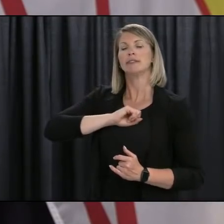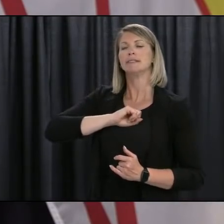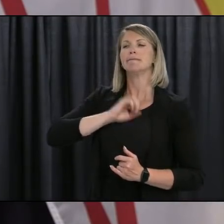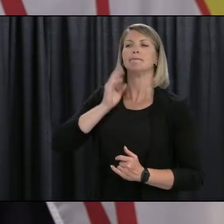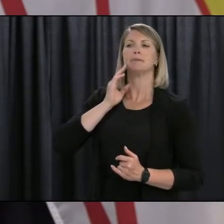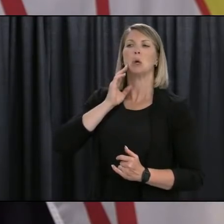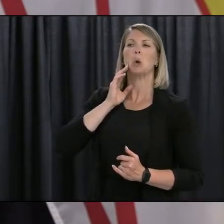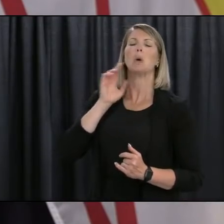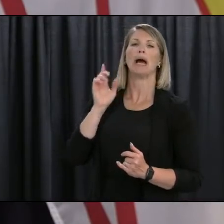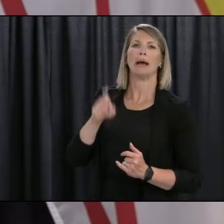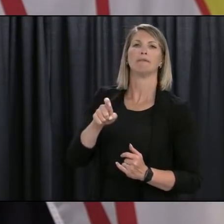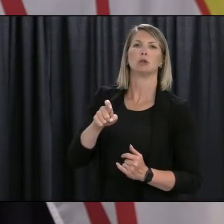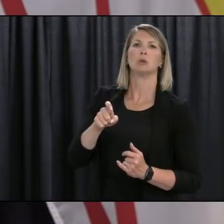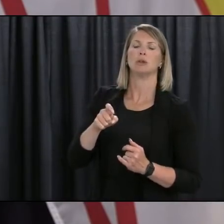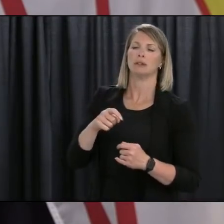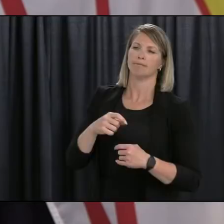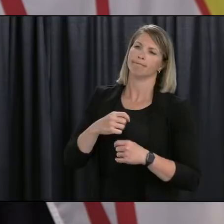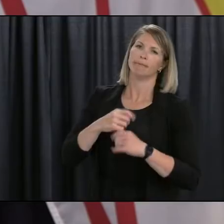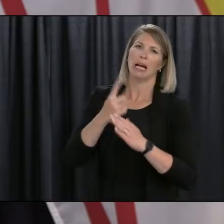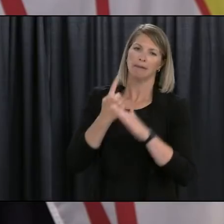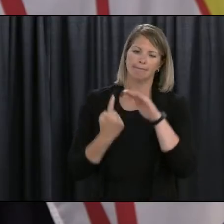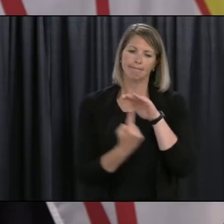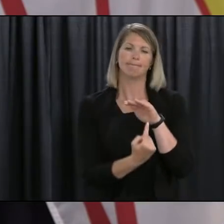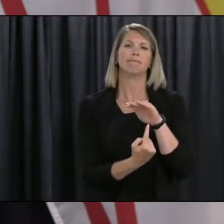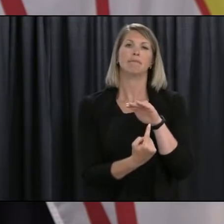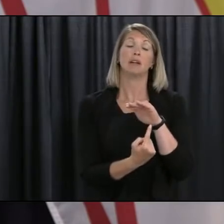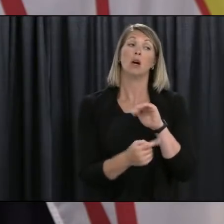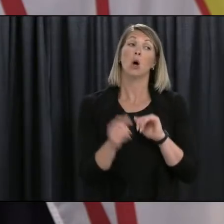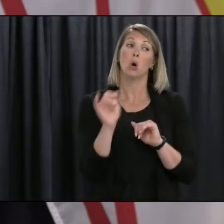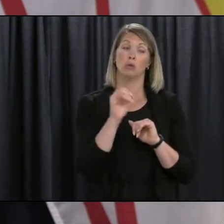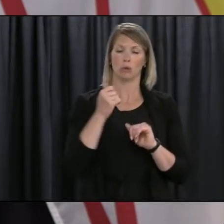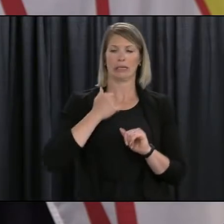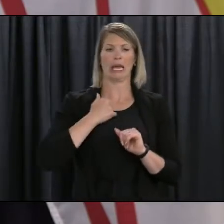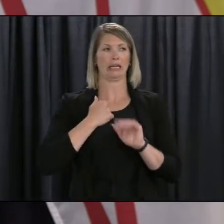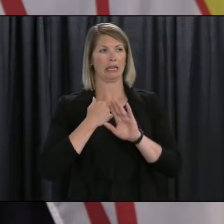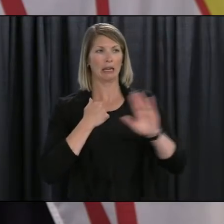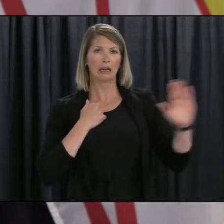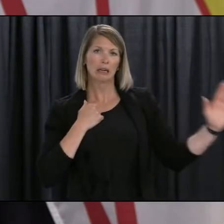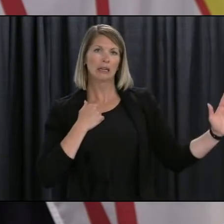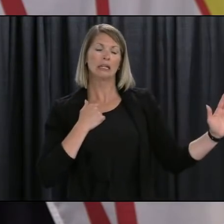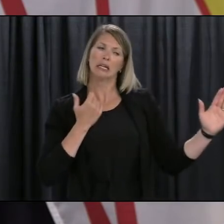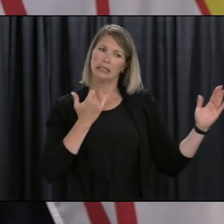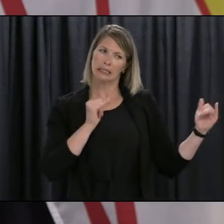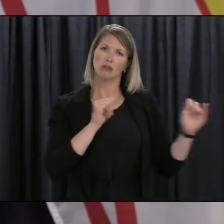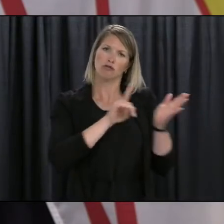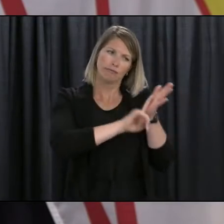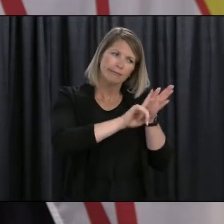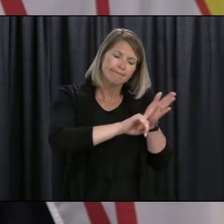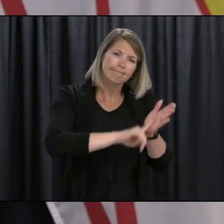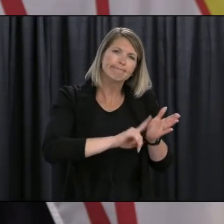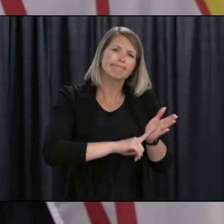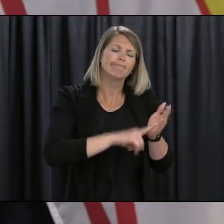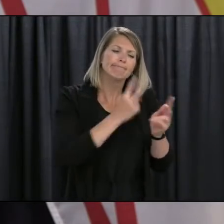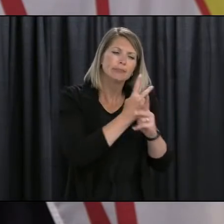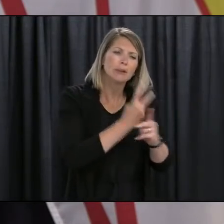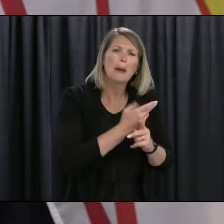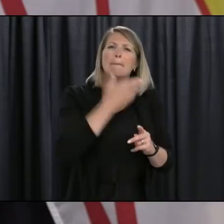federal level, there's a lot of discussion around a national strategy, what that would look like. But Dr. Fitzgerald is absolutely right in terms